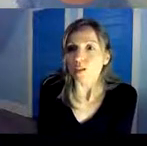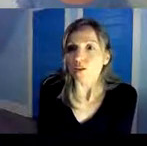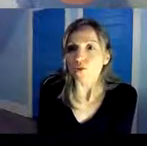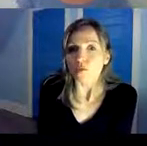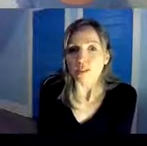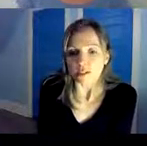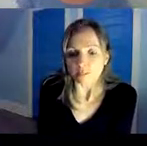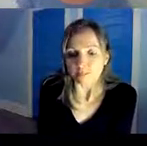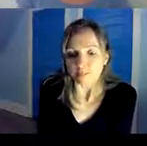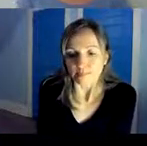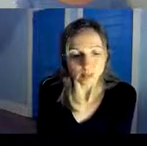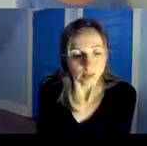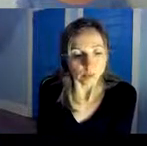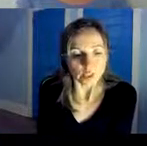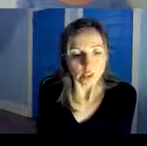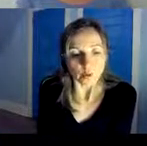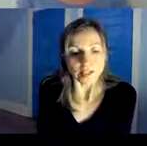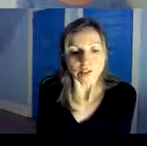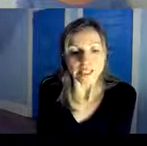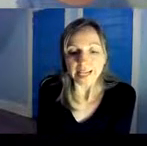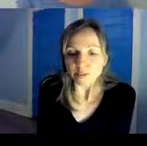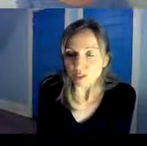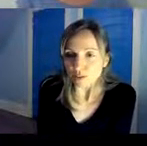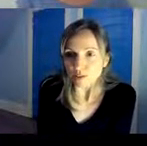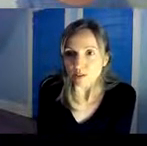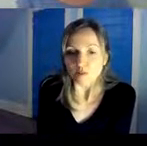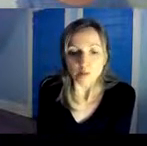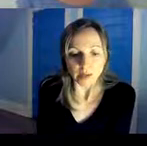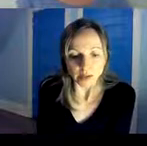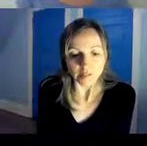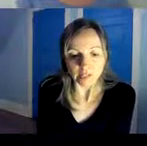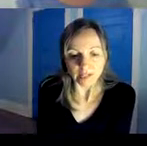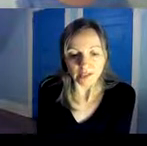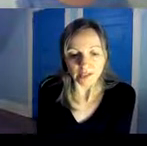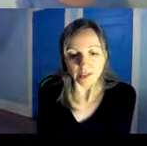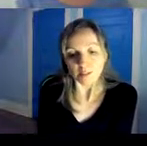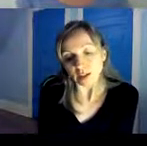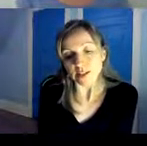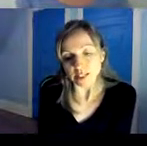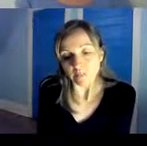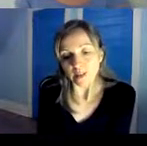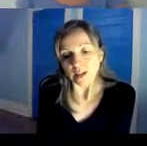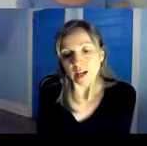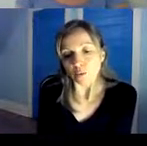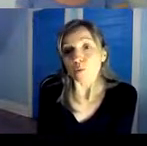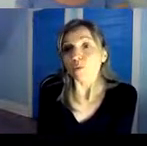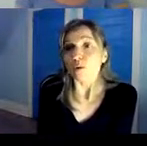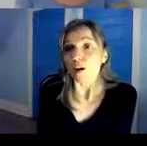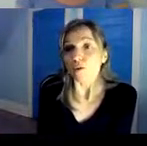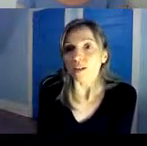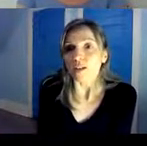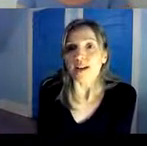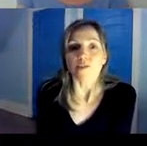to its vigorous root system, which can spread nearly 10 meters from the parent stem, and grow